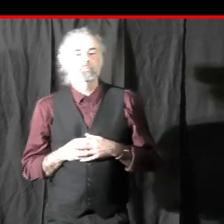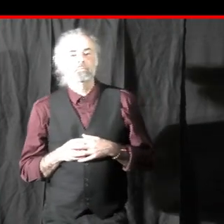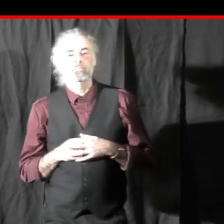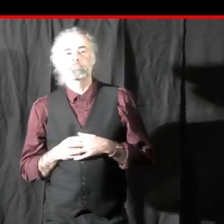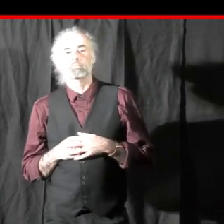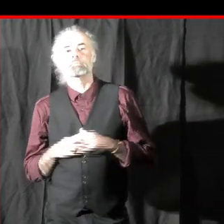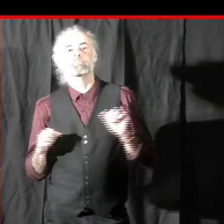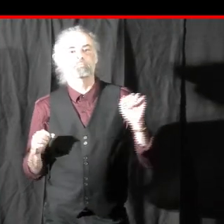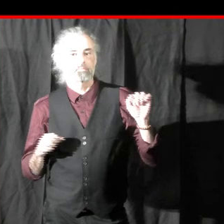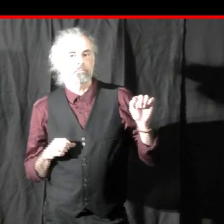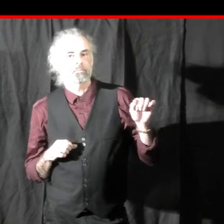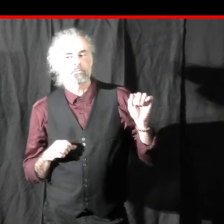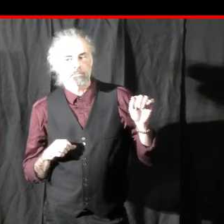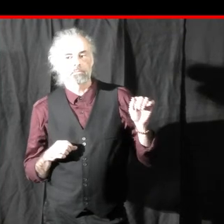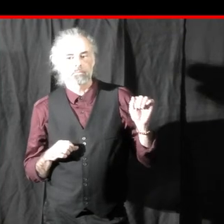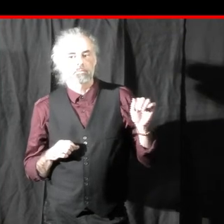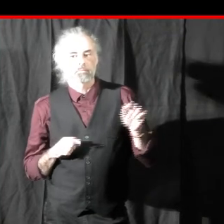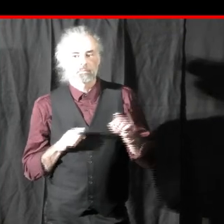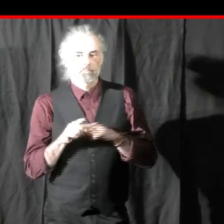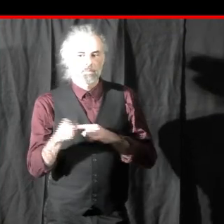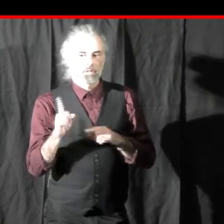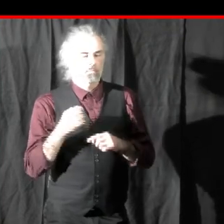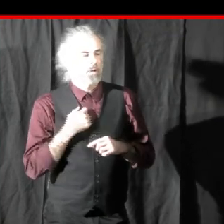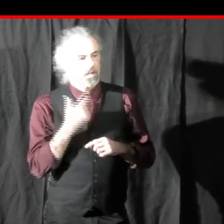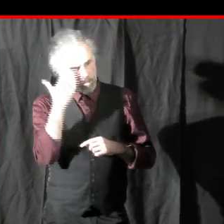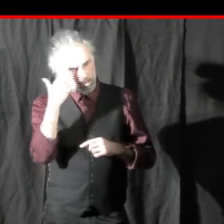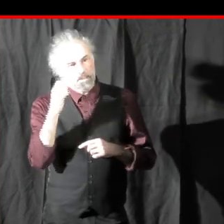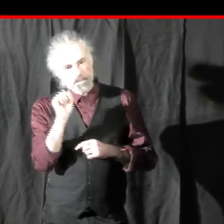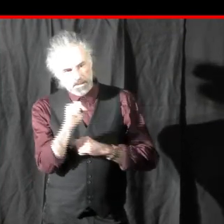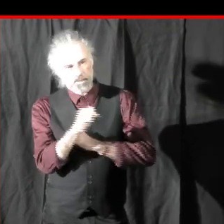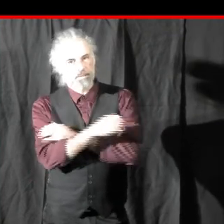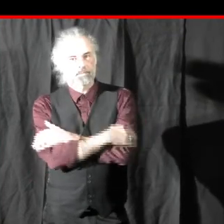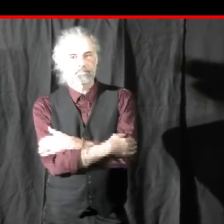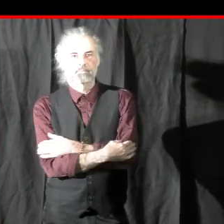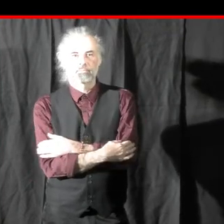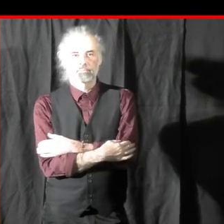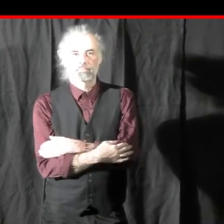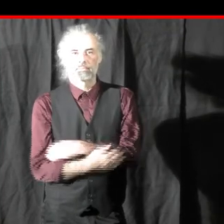Yes, more or less. That was my idea. Yes. Okay.